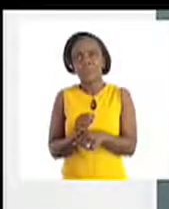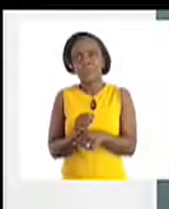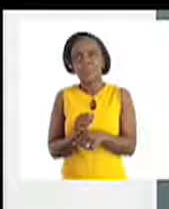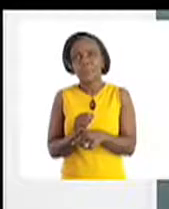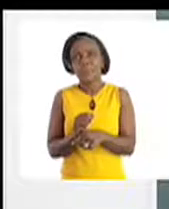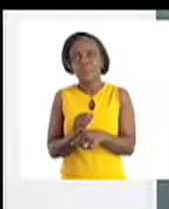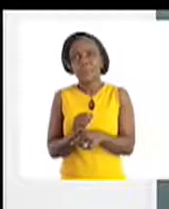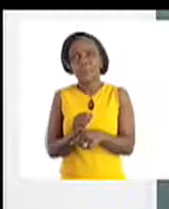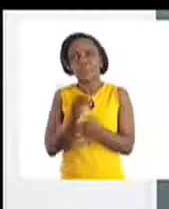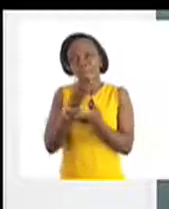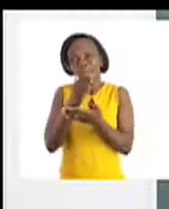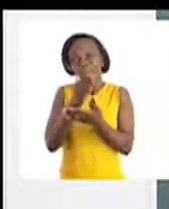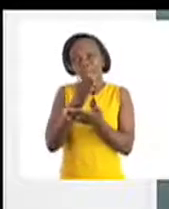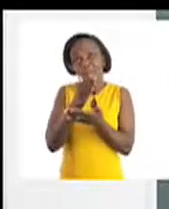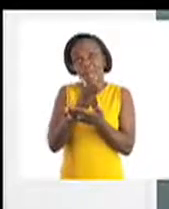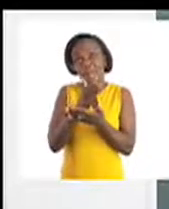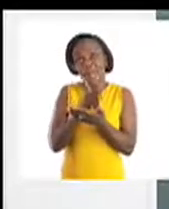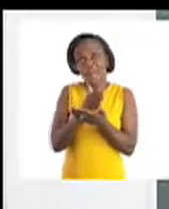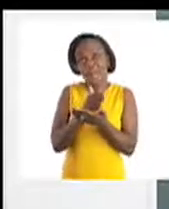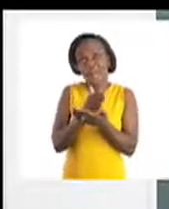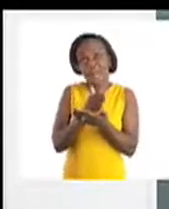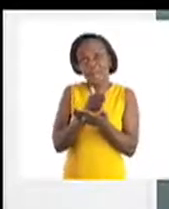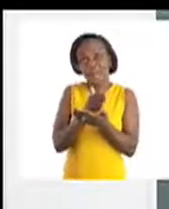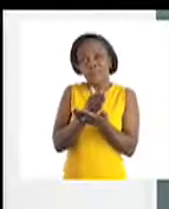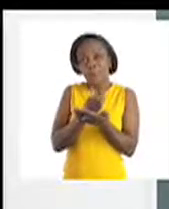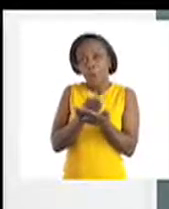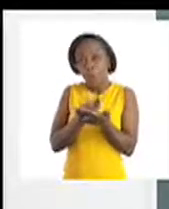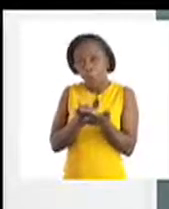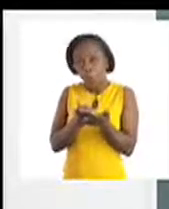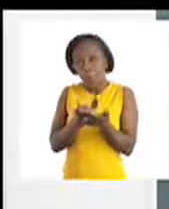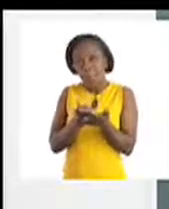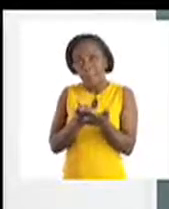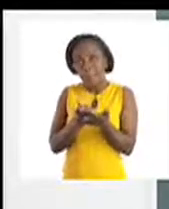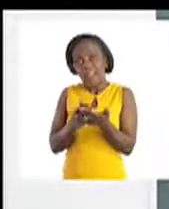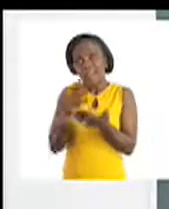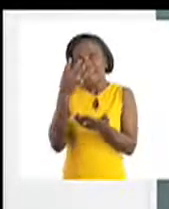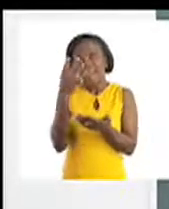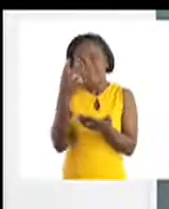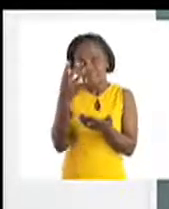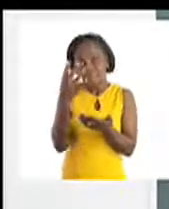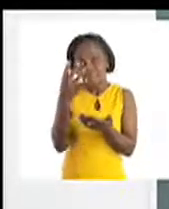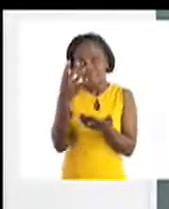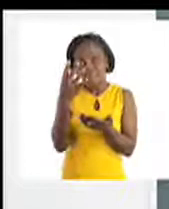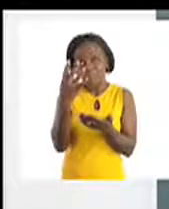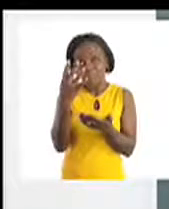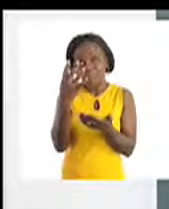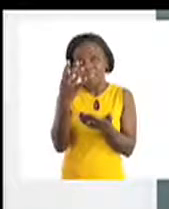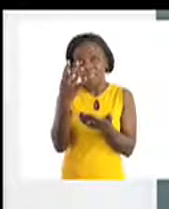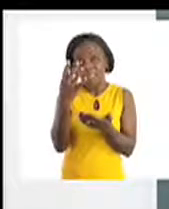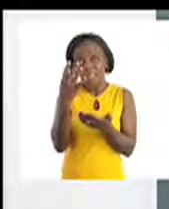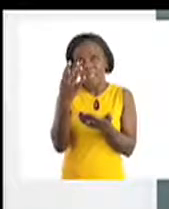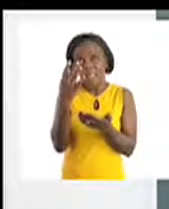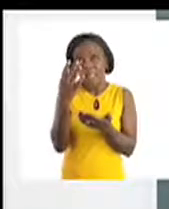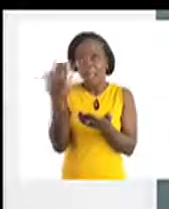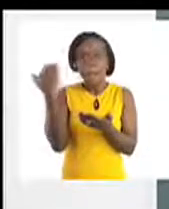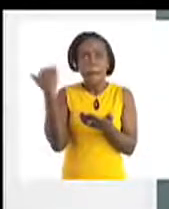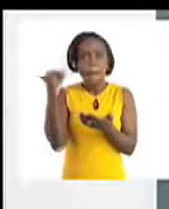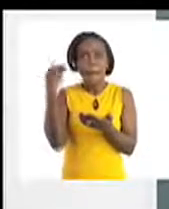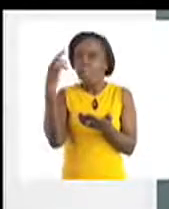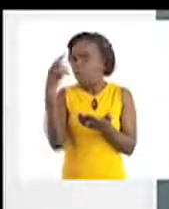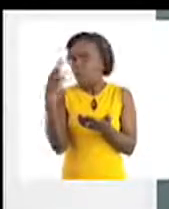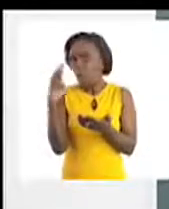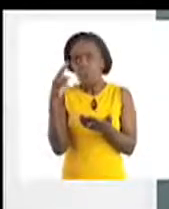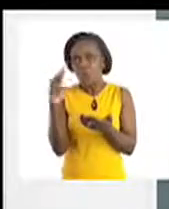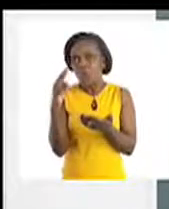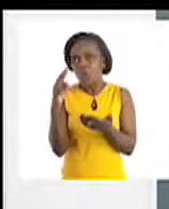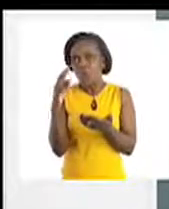9:15. Okay, but then we are not going to say 1/4. Remember, the past will be that side. And when it's on the 9,